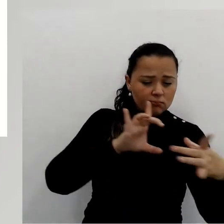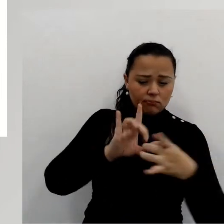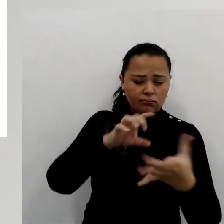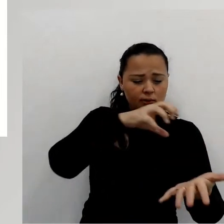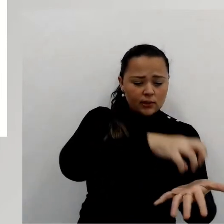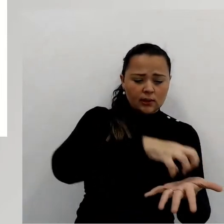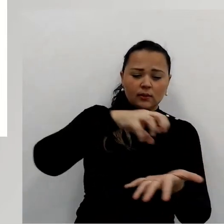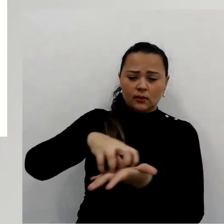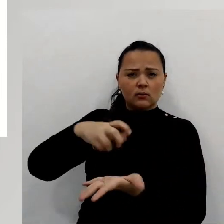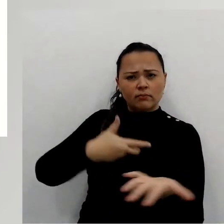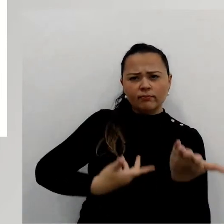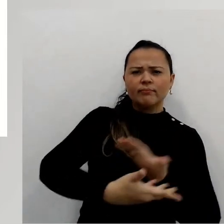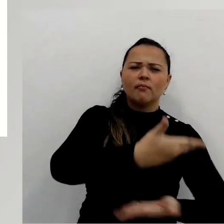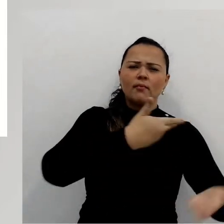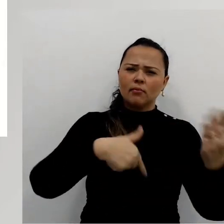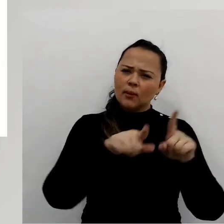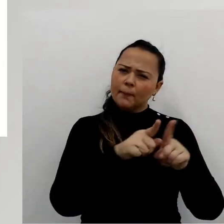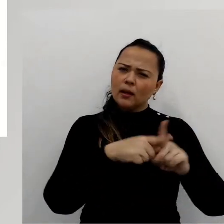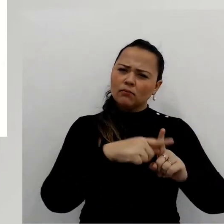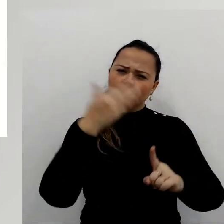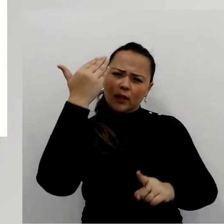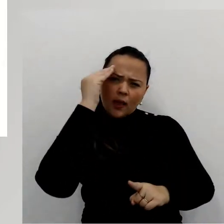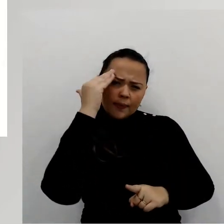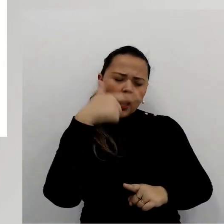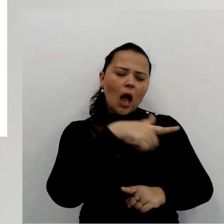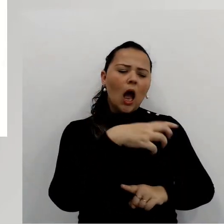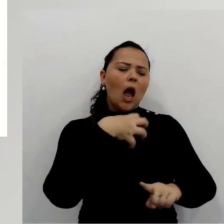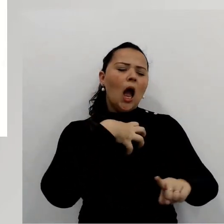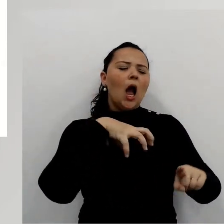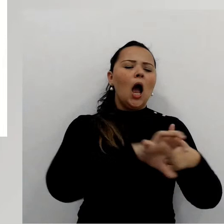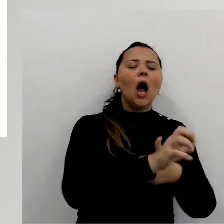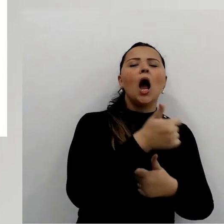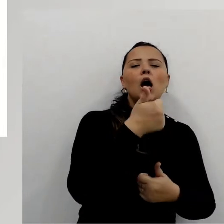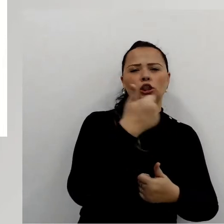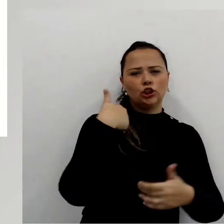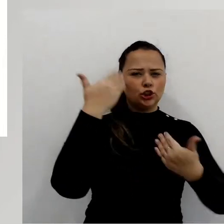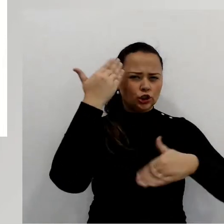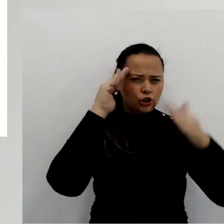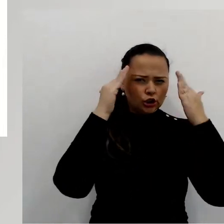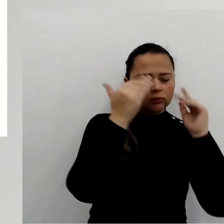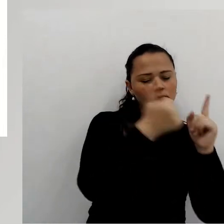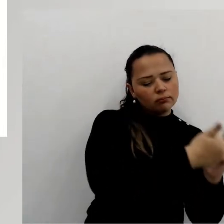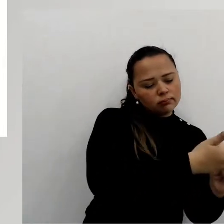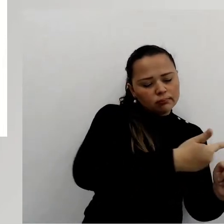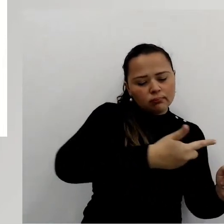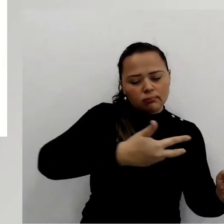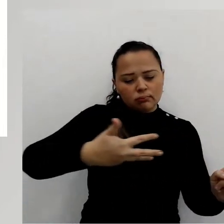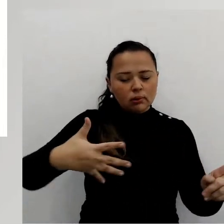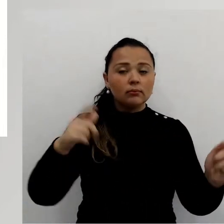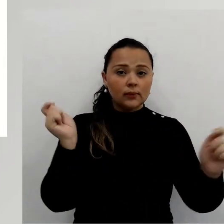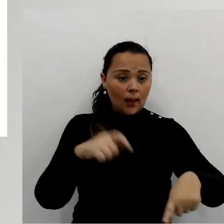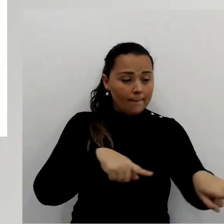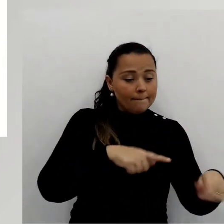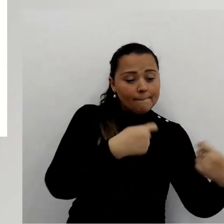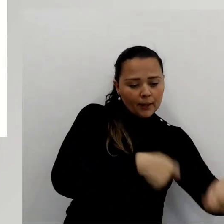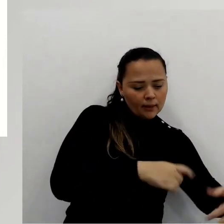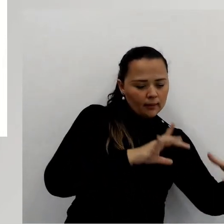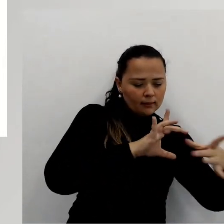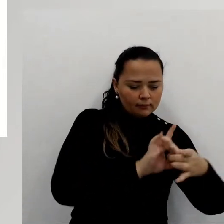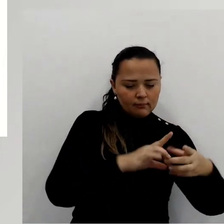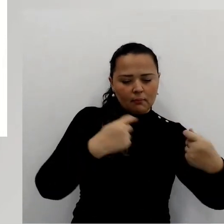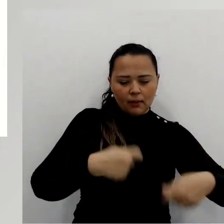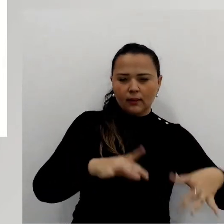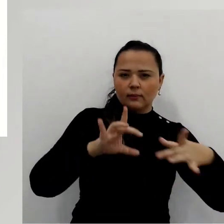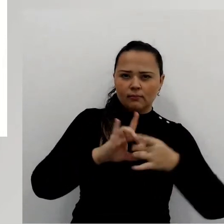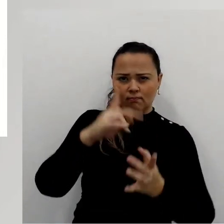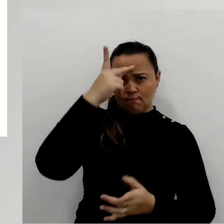that each process will be a module, will stand on its own, yet still work together in this